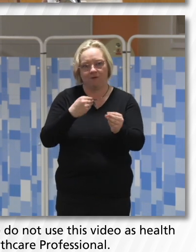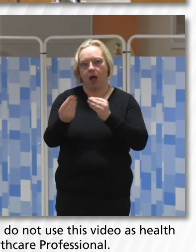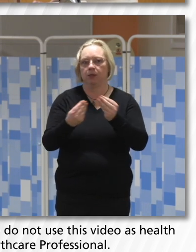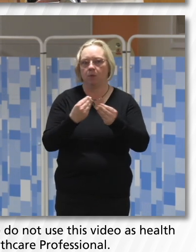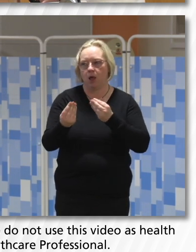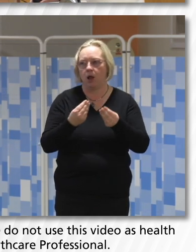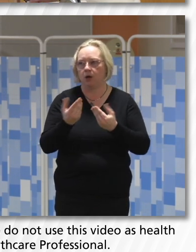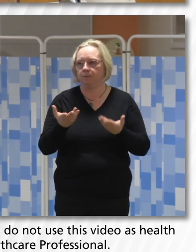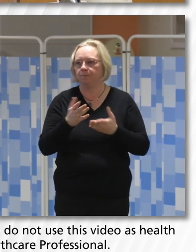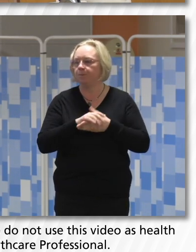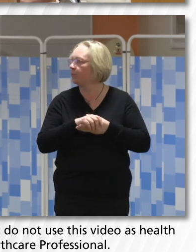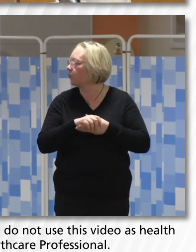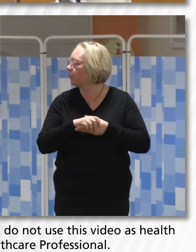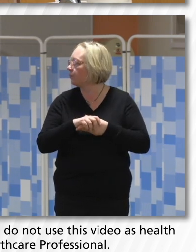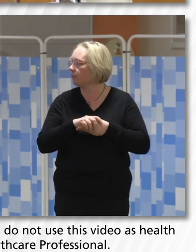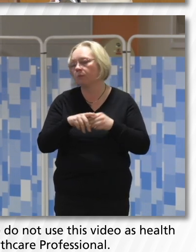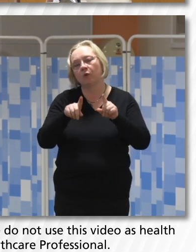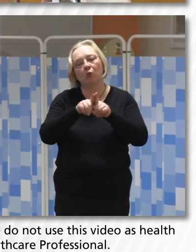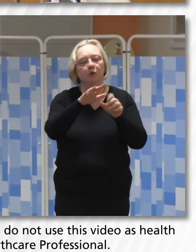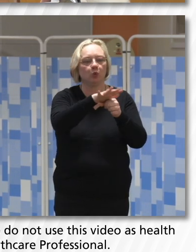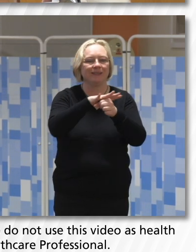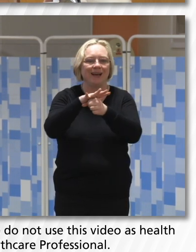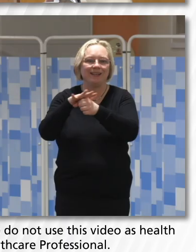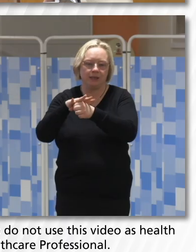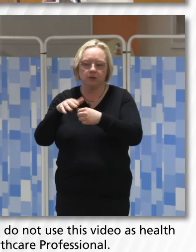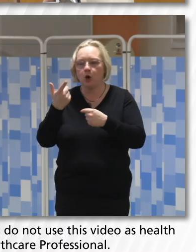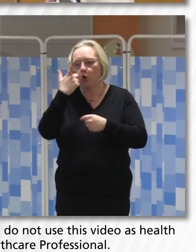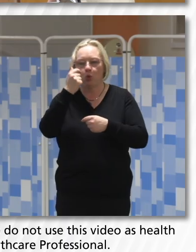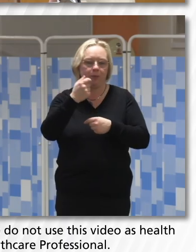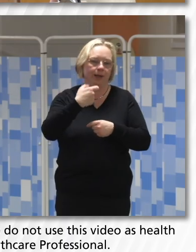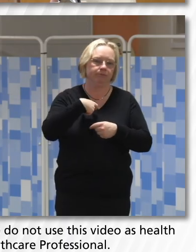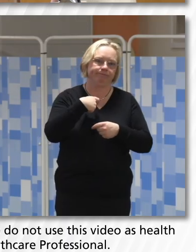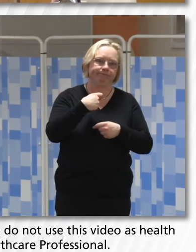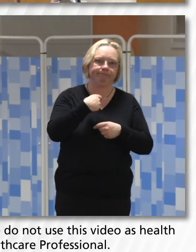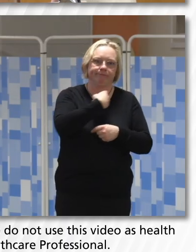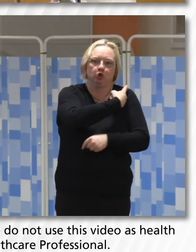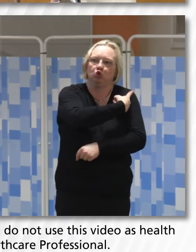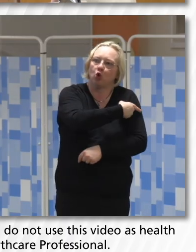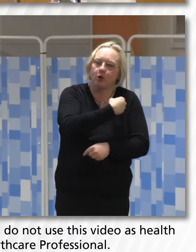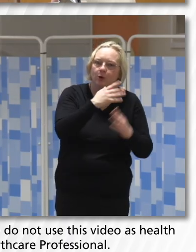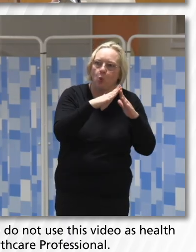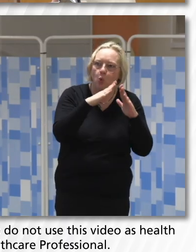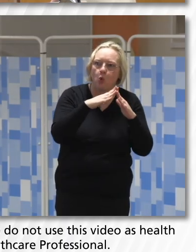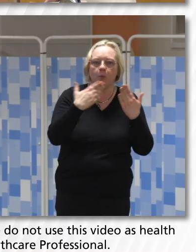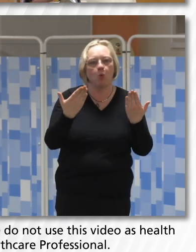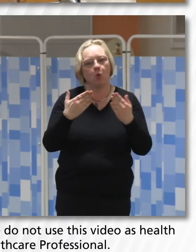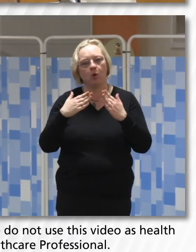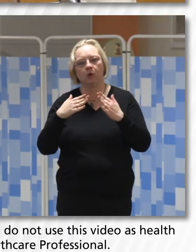flexibility on frequency of meetings, and again, settings. We can do that within a nursing home or in a patient's environment if we want to involve